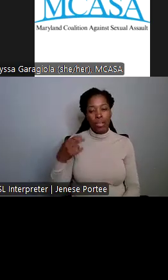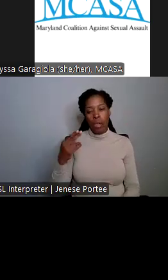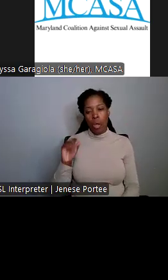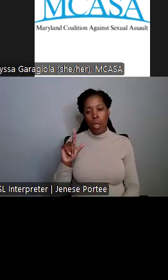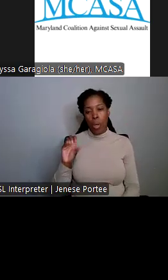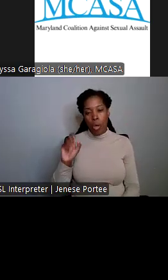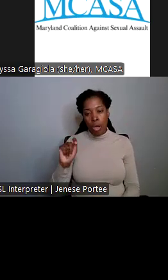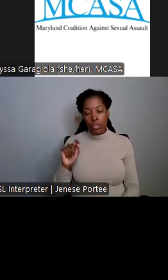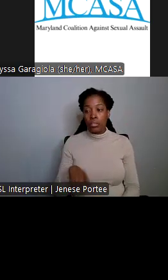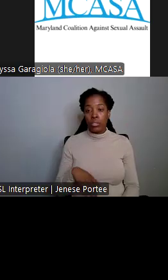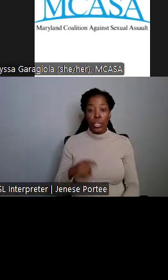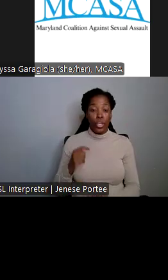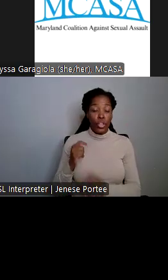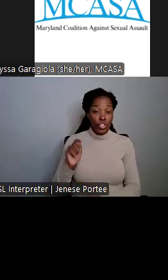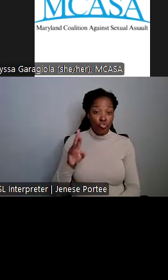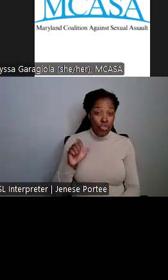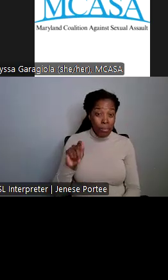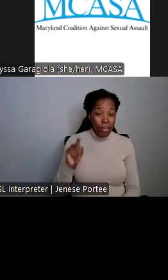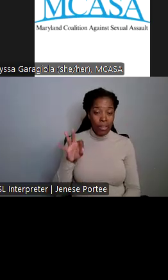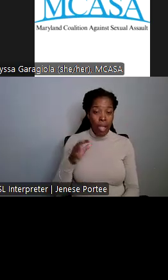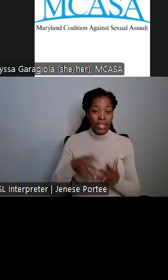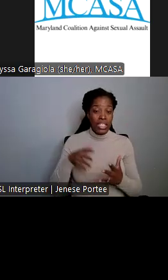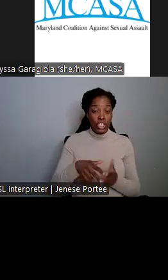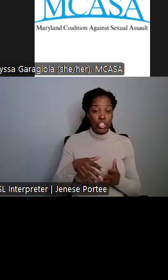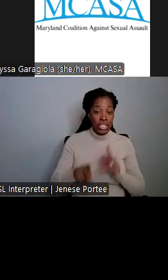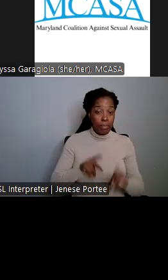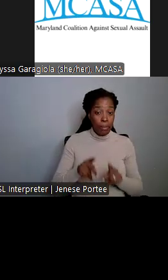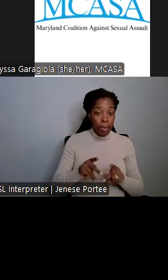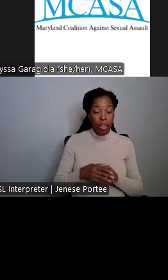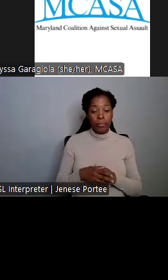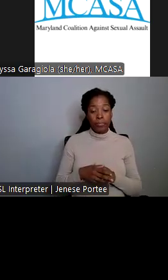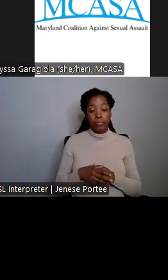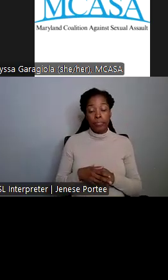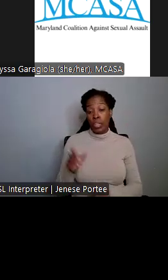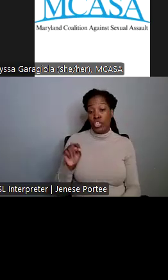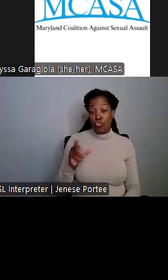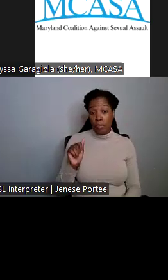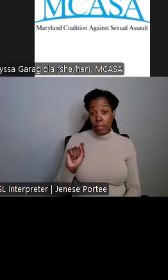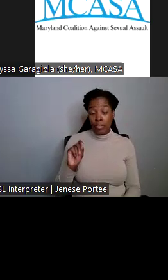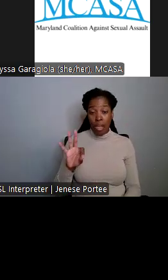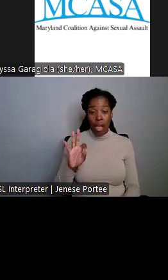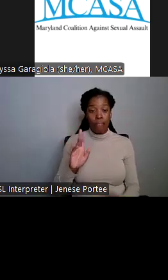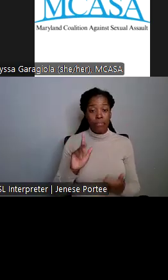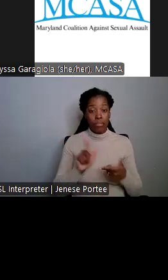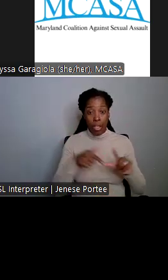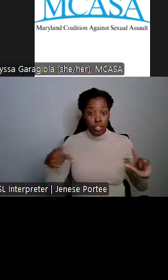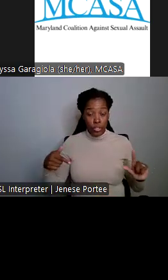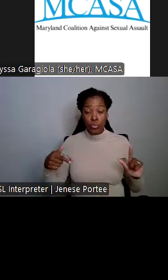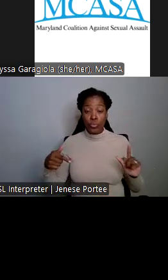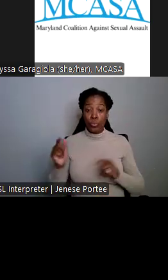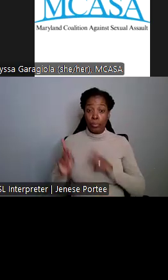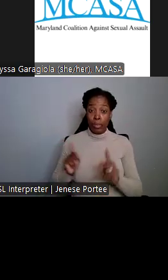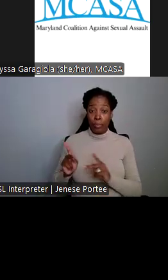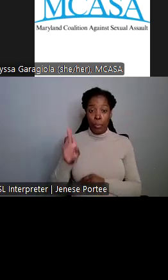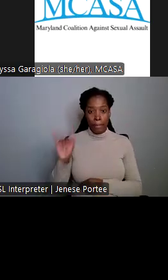people, treatment of homophobic, the treatment of LGBTQ folks by people that are